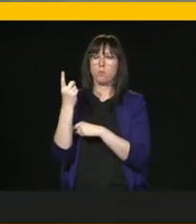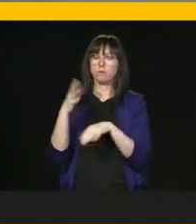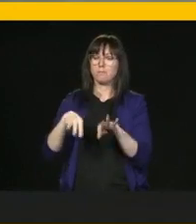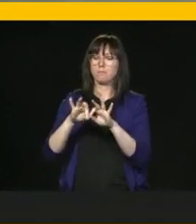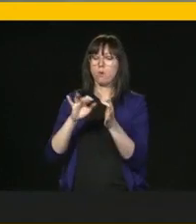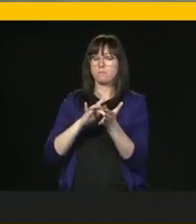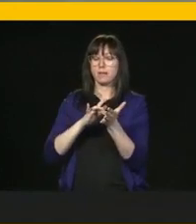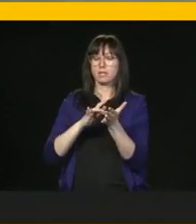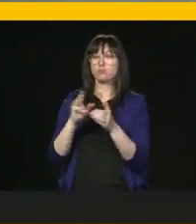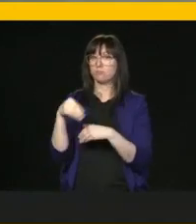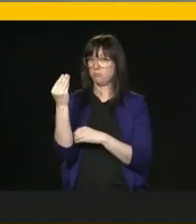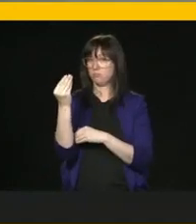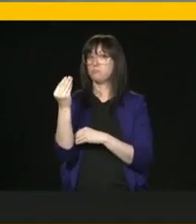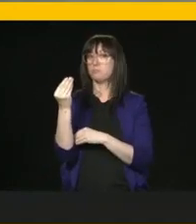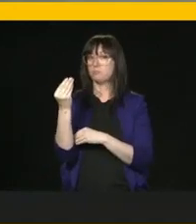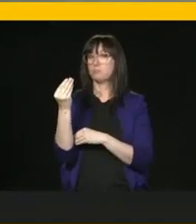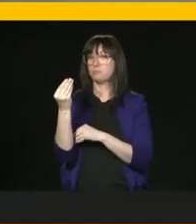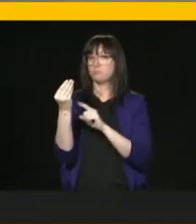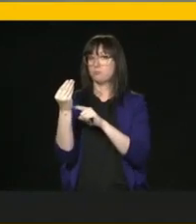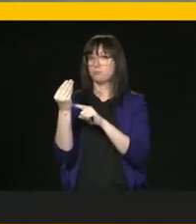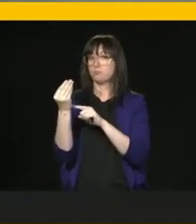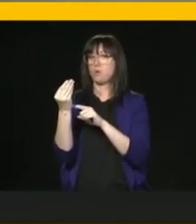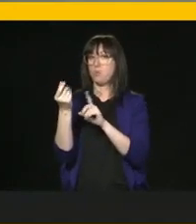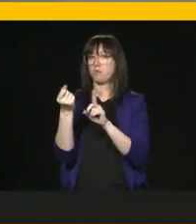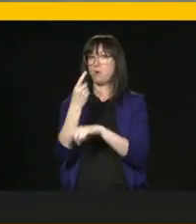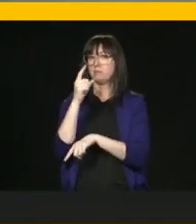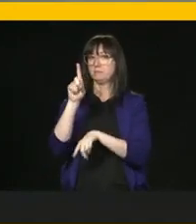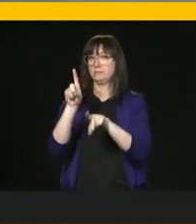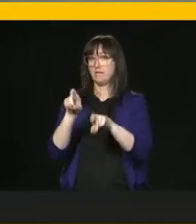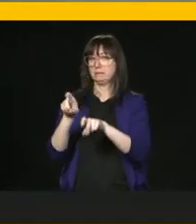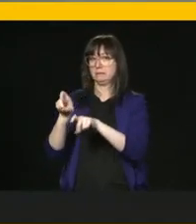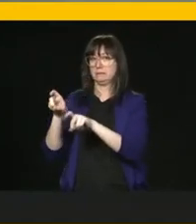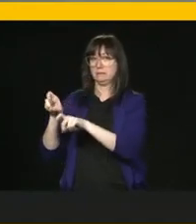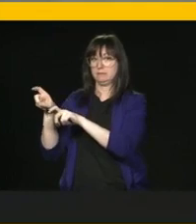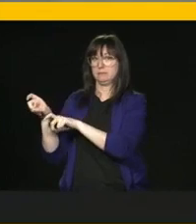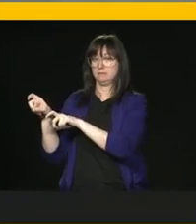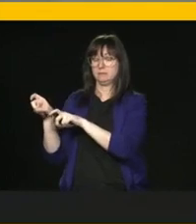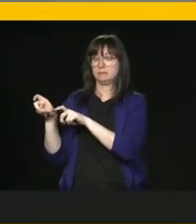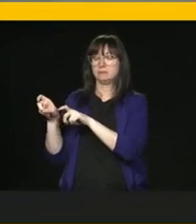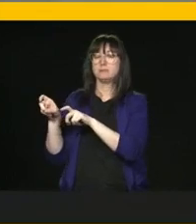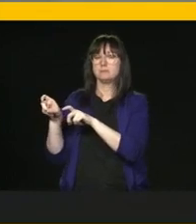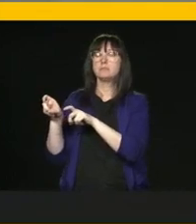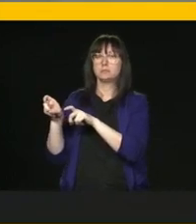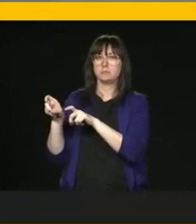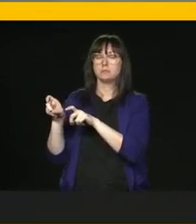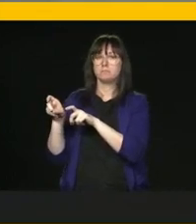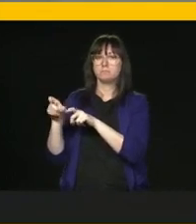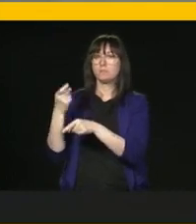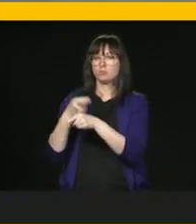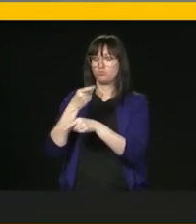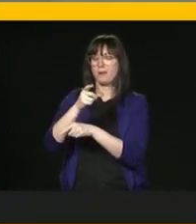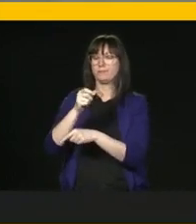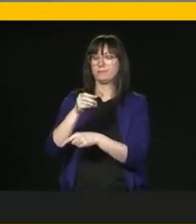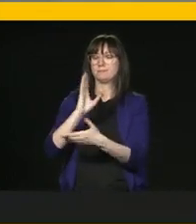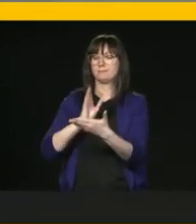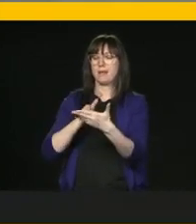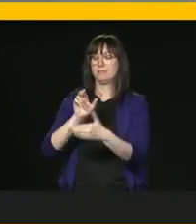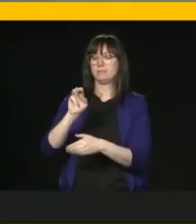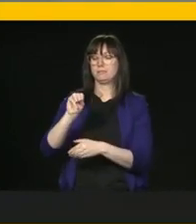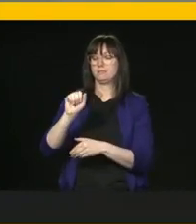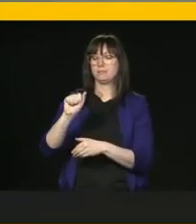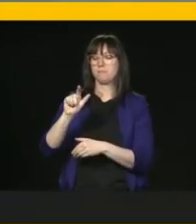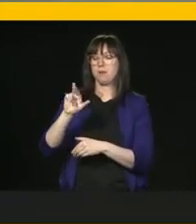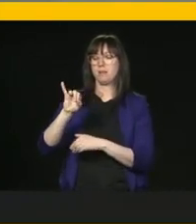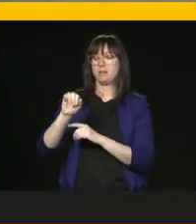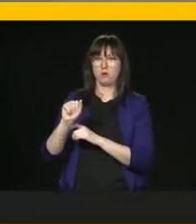a randomized clinical trial on is the malaria anti-malarial drugs, hydroxychloroquine or